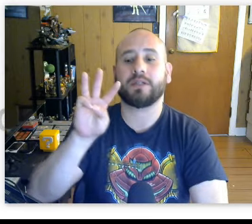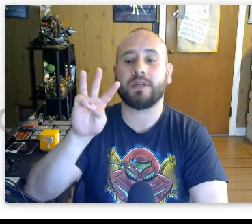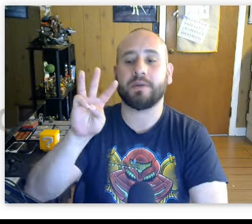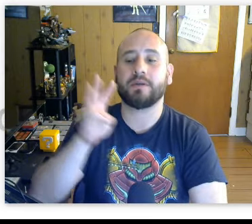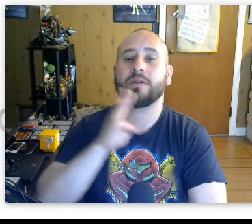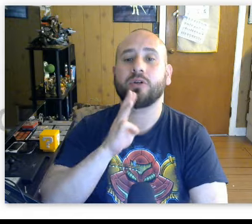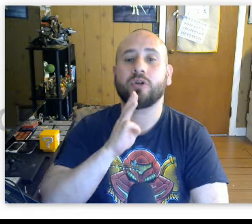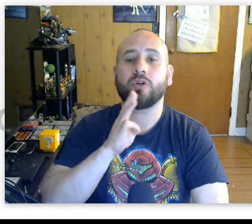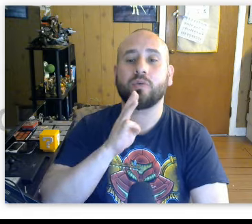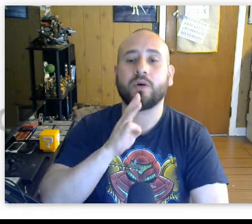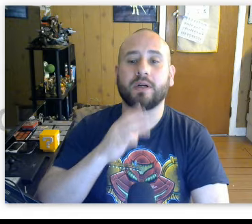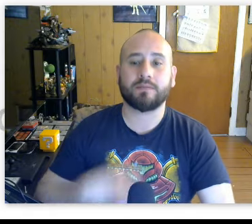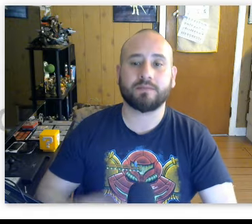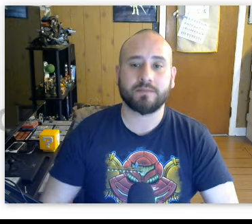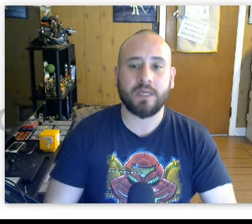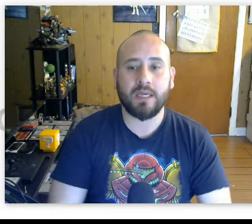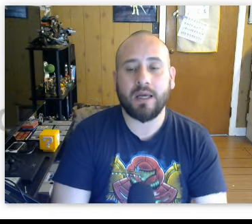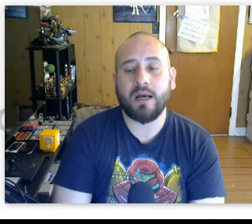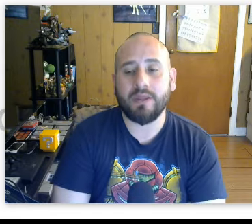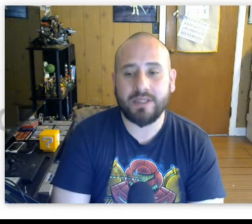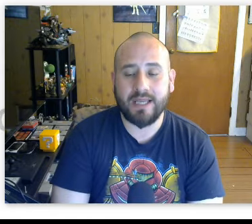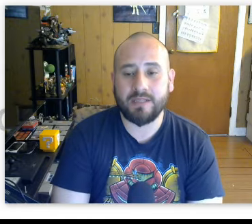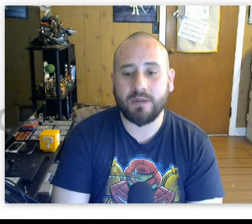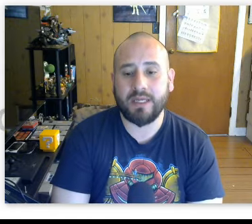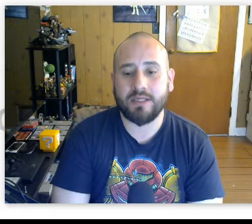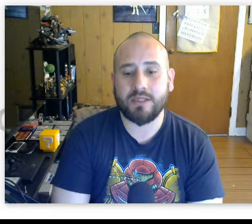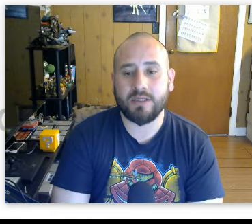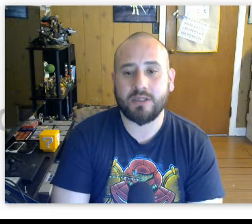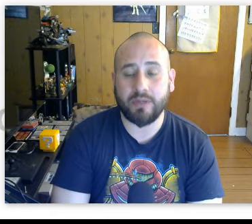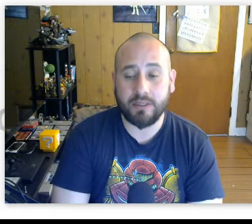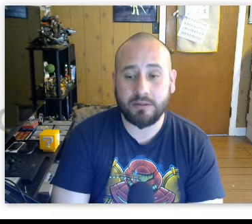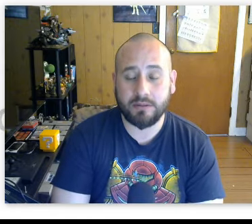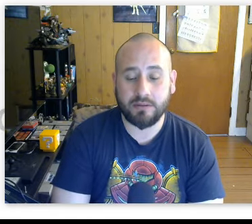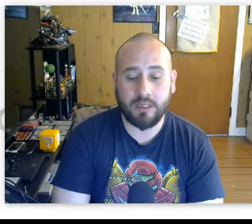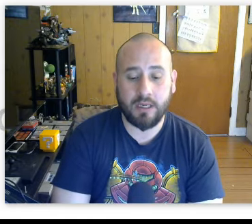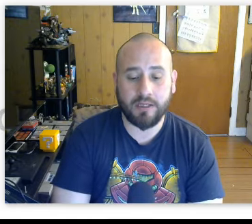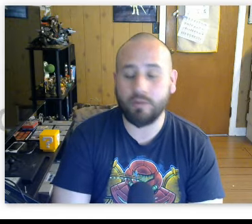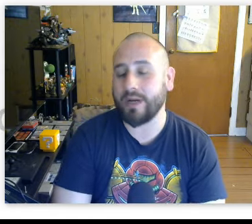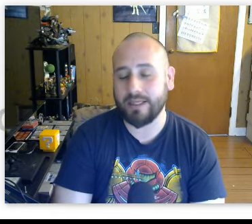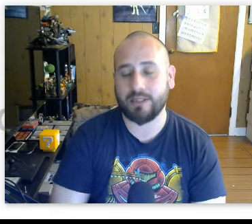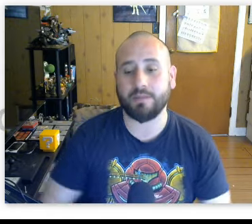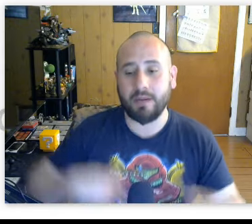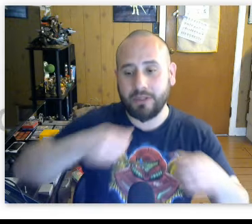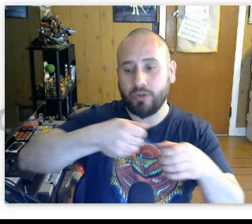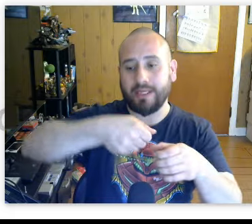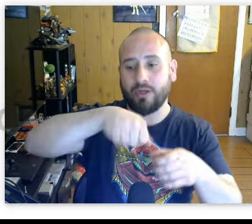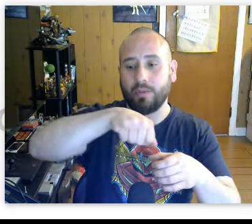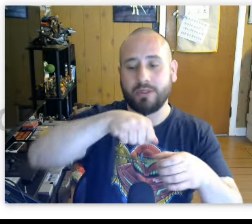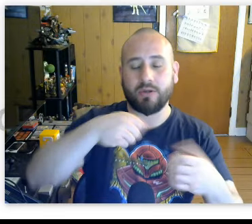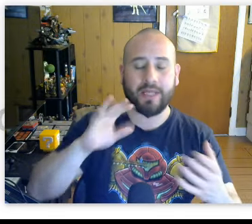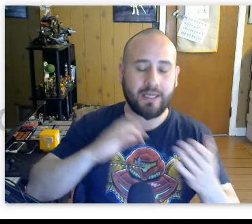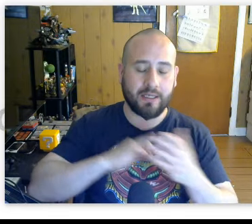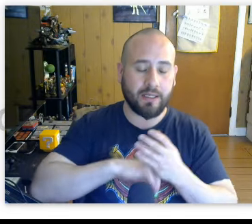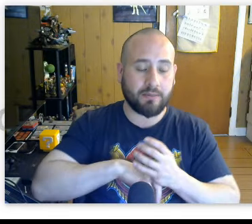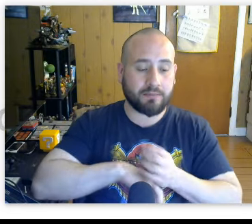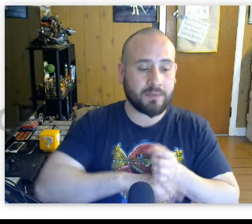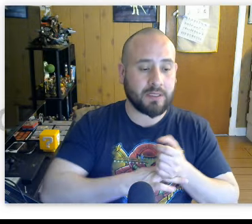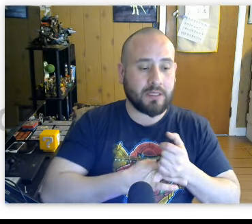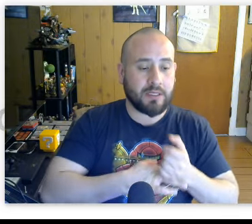Water. W. Water. This next one is soda. You won't get this. You're probably doing like the open the soda